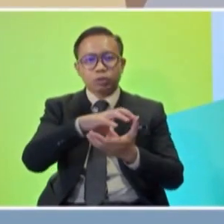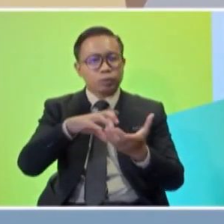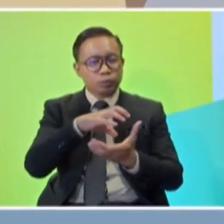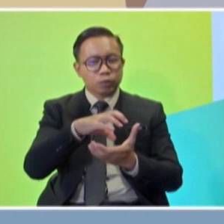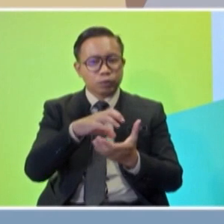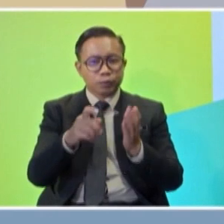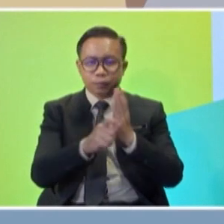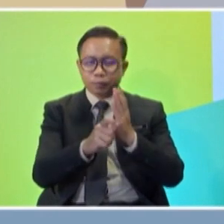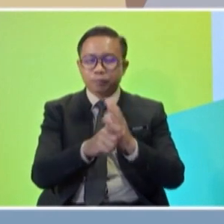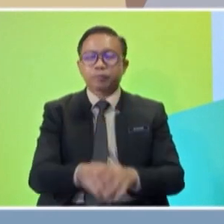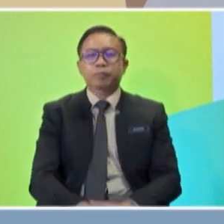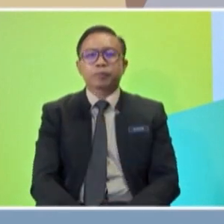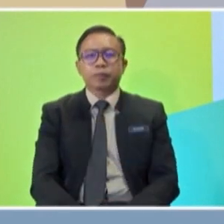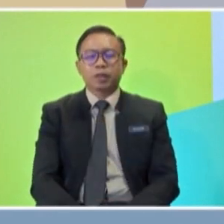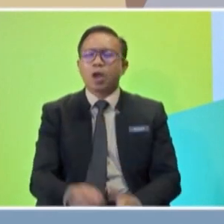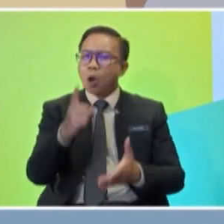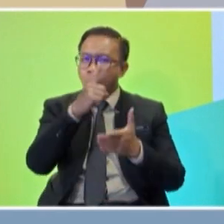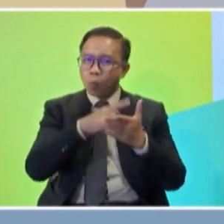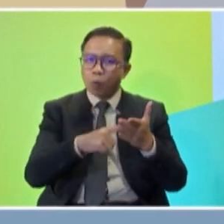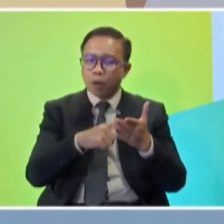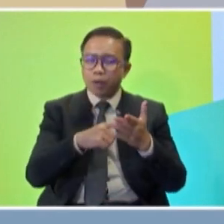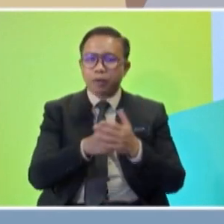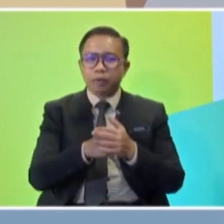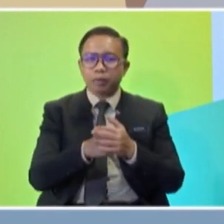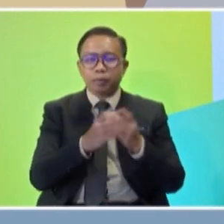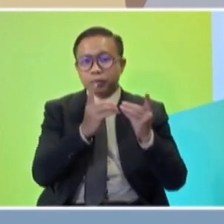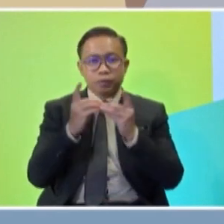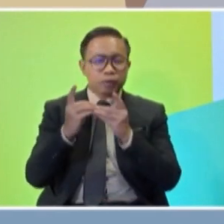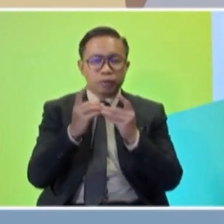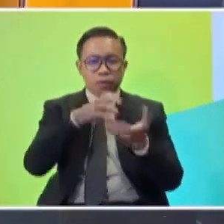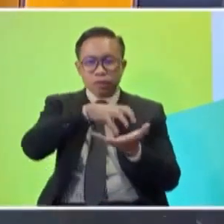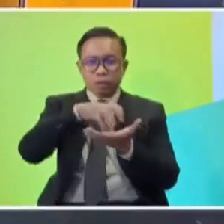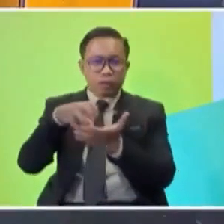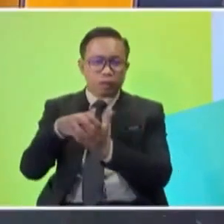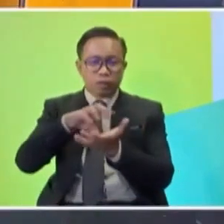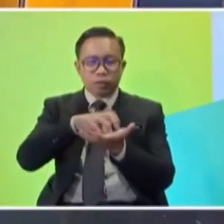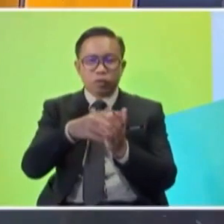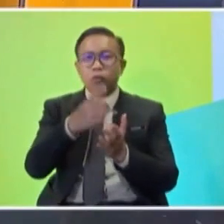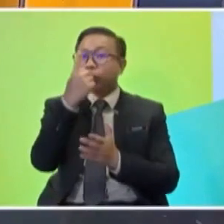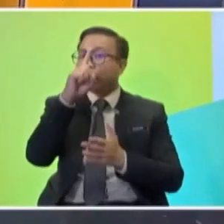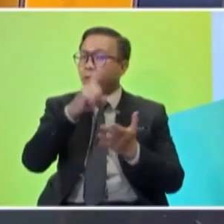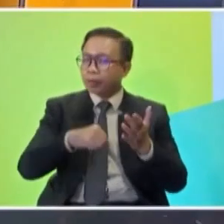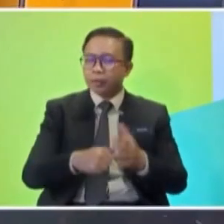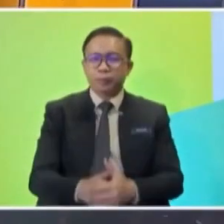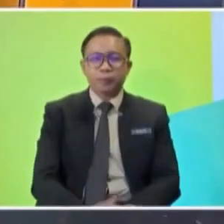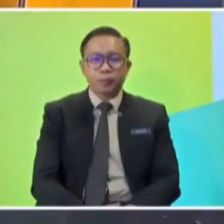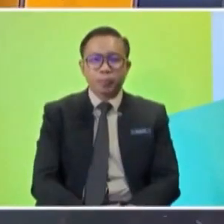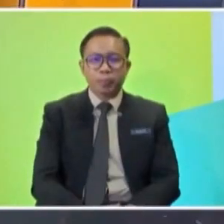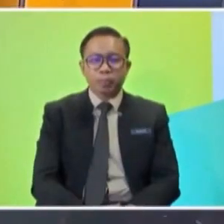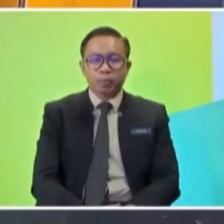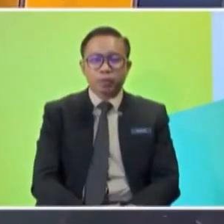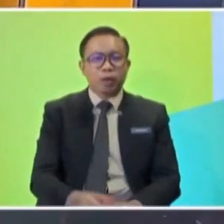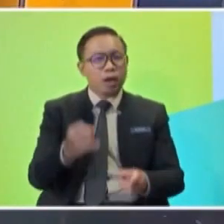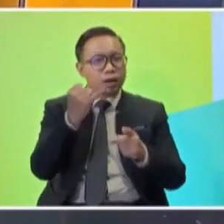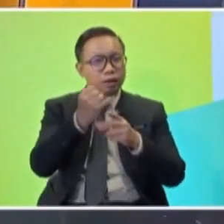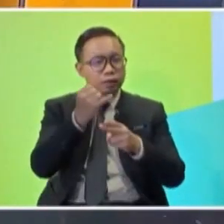today. Okay, and what does the birthday cake have to do with today's lesson? Yes, Chris, you'll be having a problem to identify